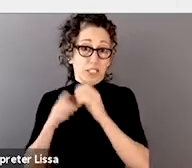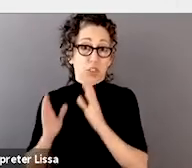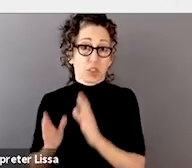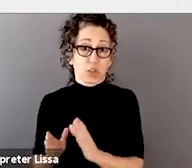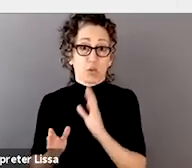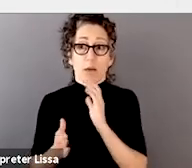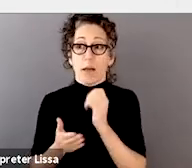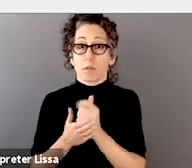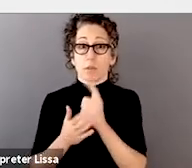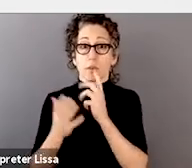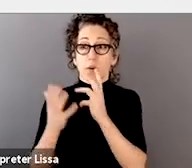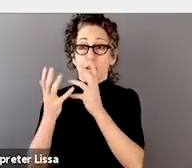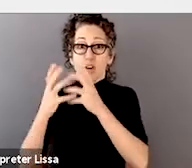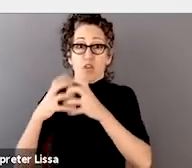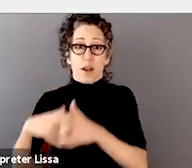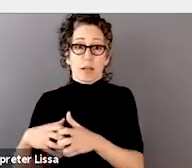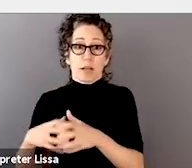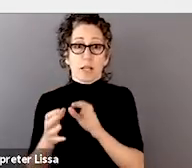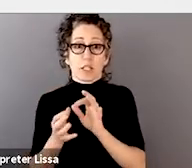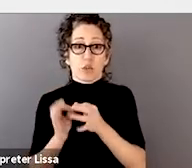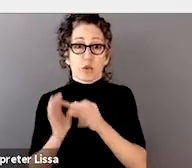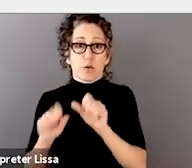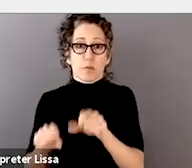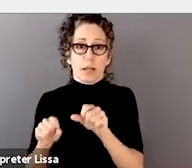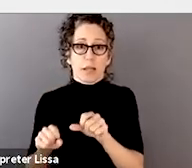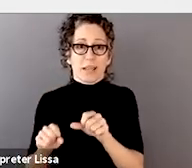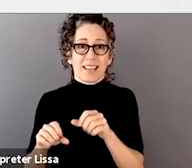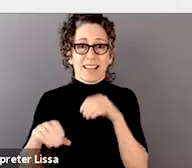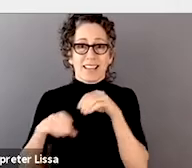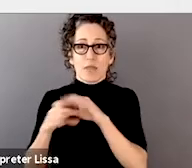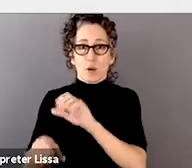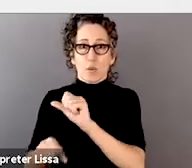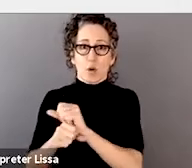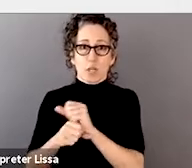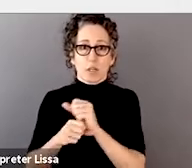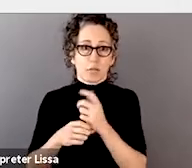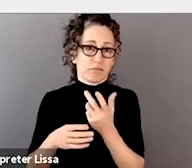integrate interpretability in their work streams. Because some of the things that we see in